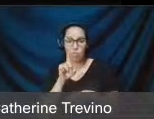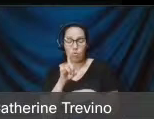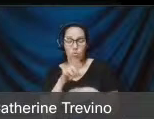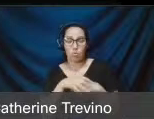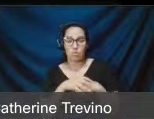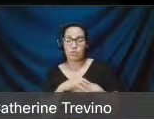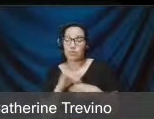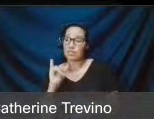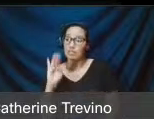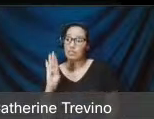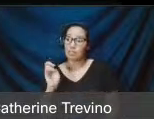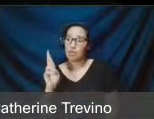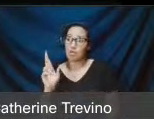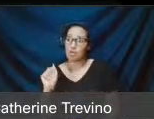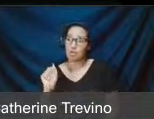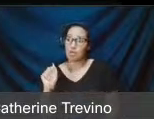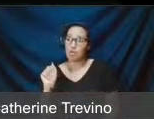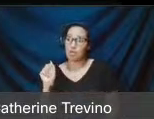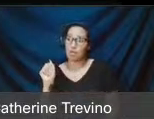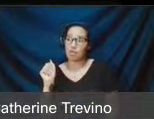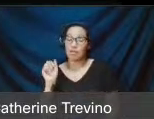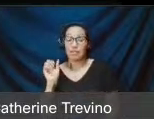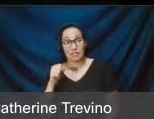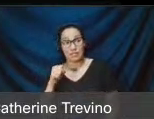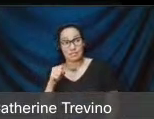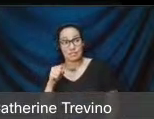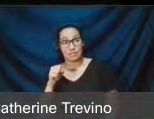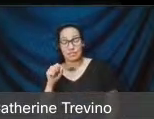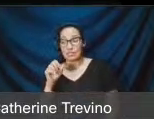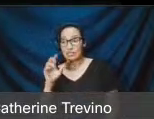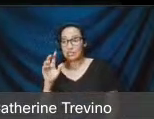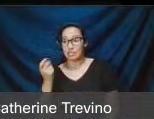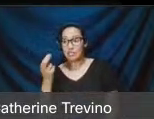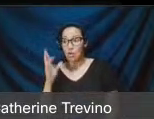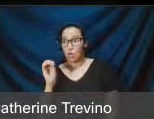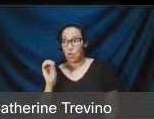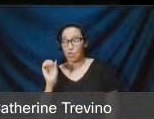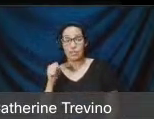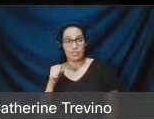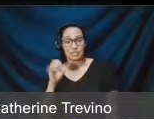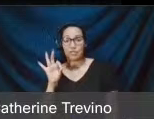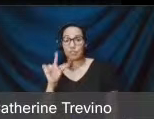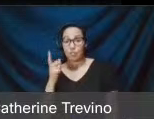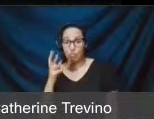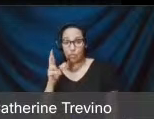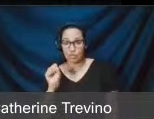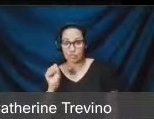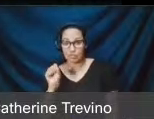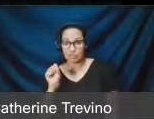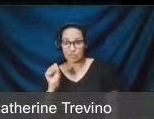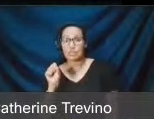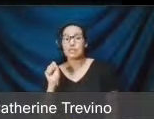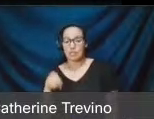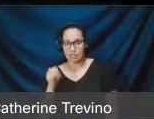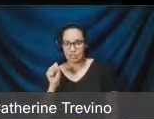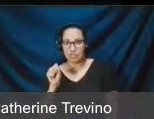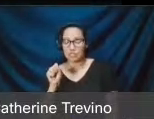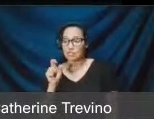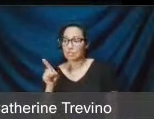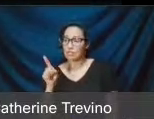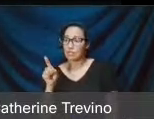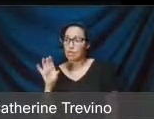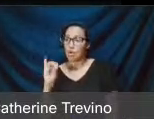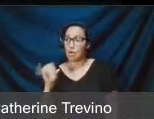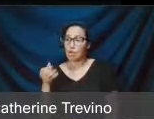Mr. Ibarra? Yes. Mrs. Haro? Yes. Mr. Flores? Yes. Mr.